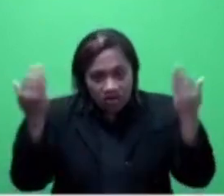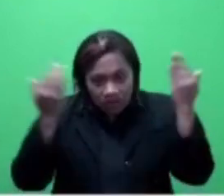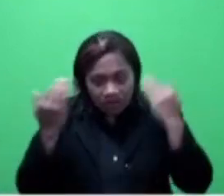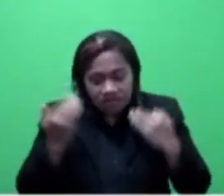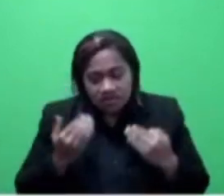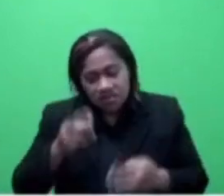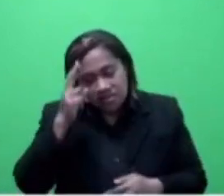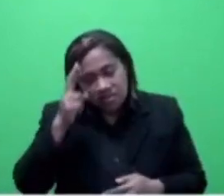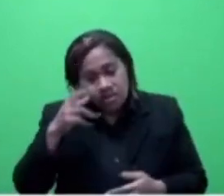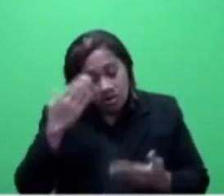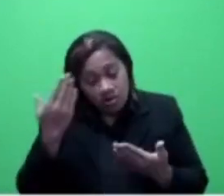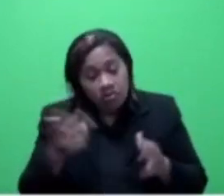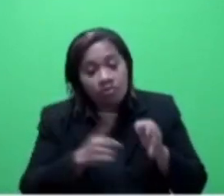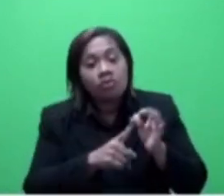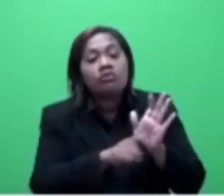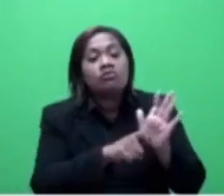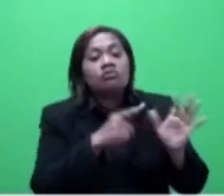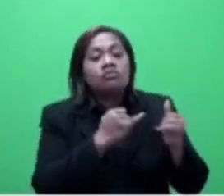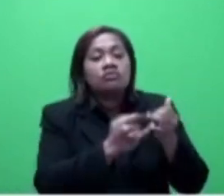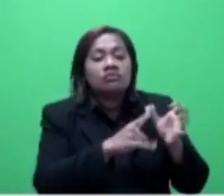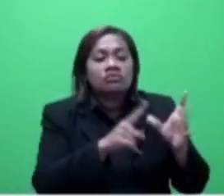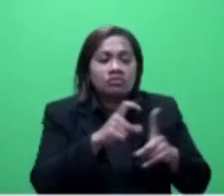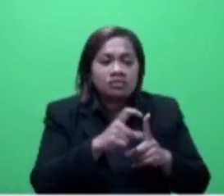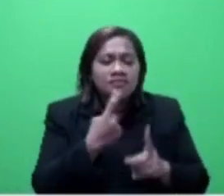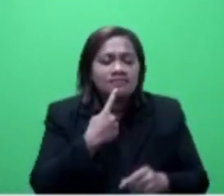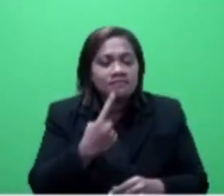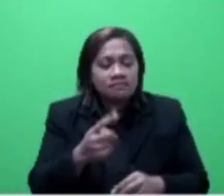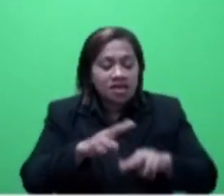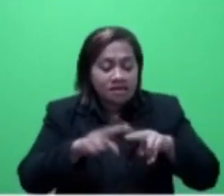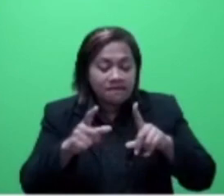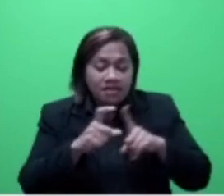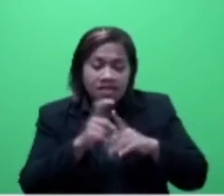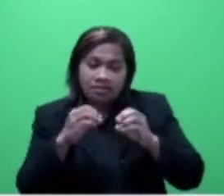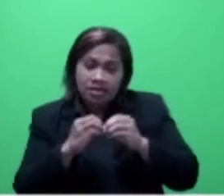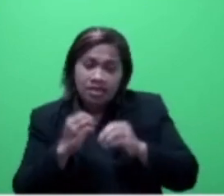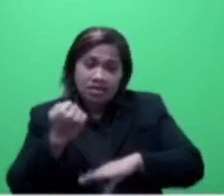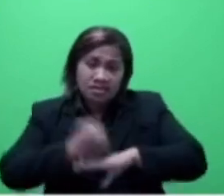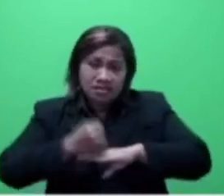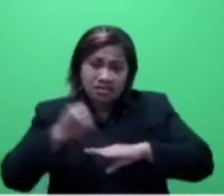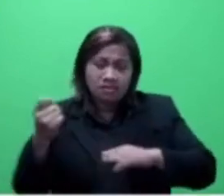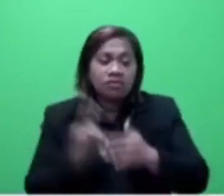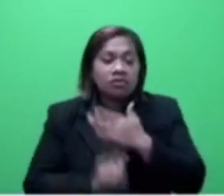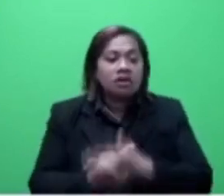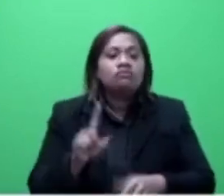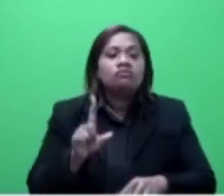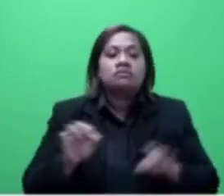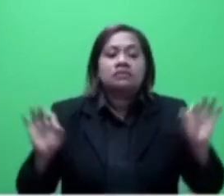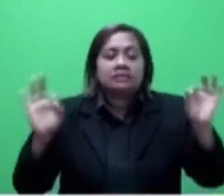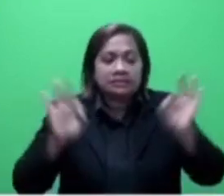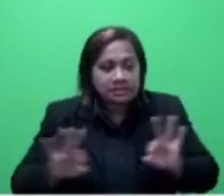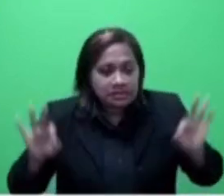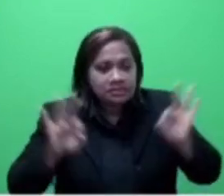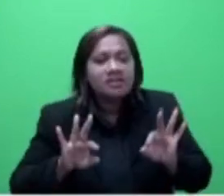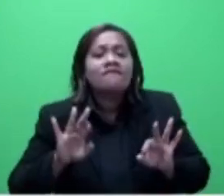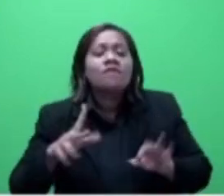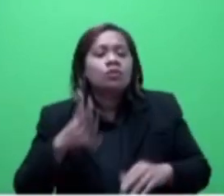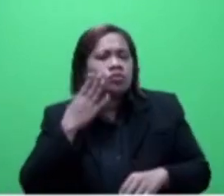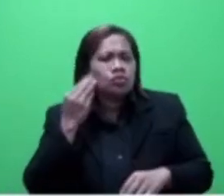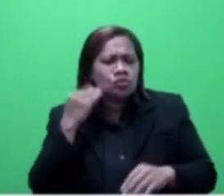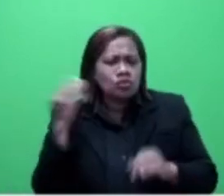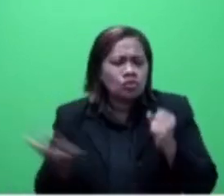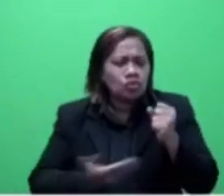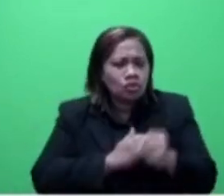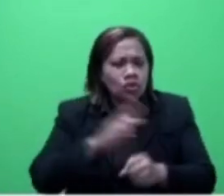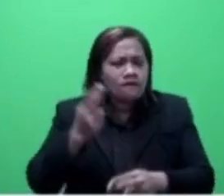Prasad also claims that the FDB and the government does nothing for the sugarcane farmers. Honourable Speaker,